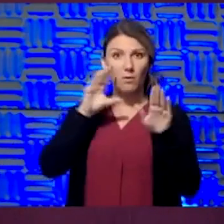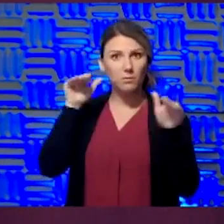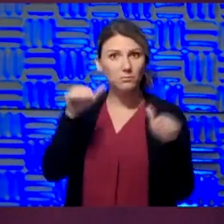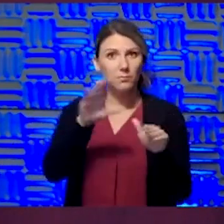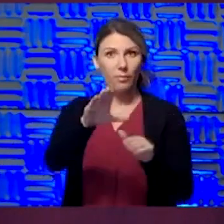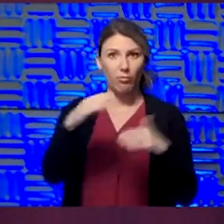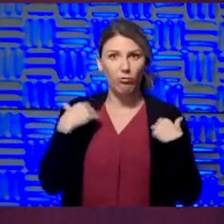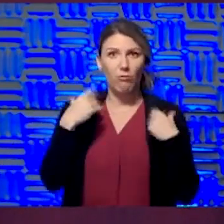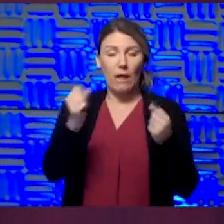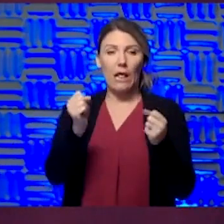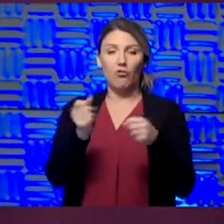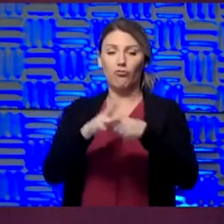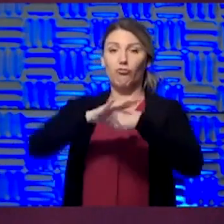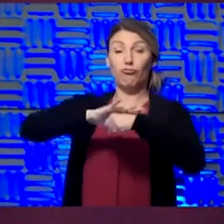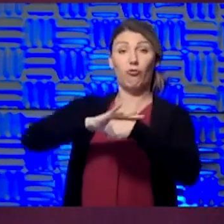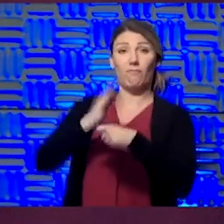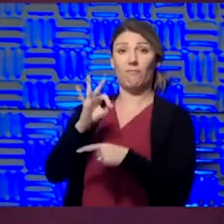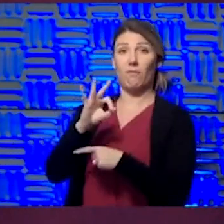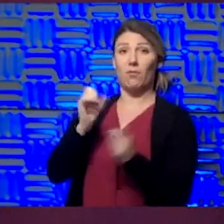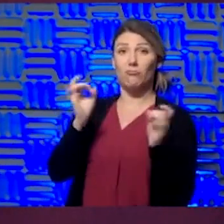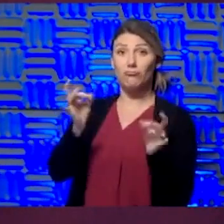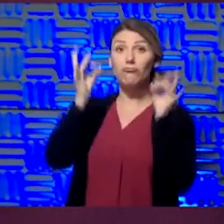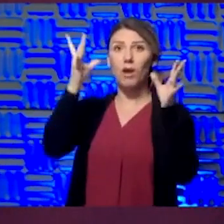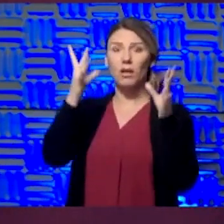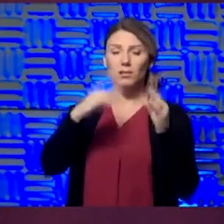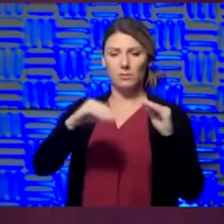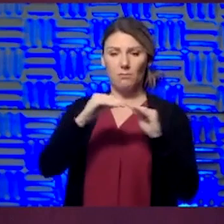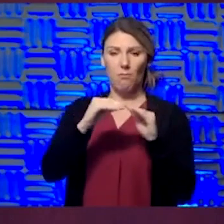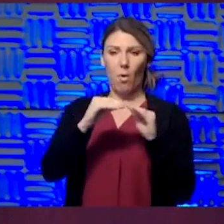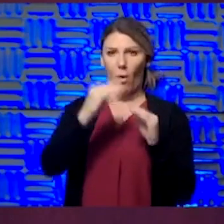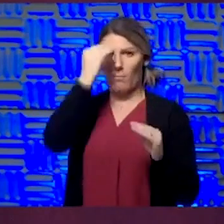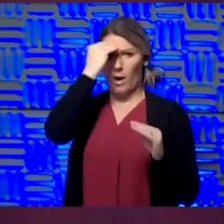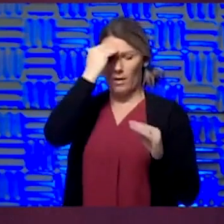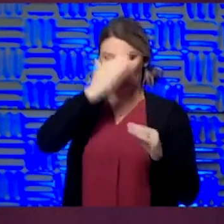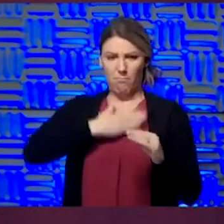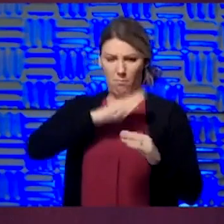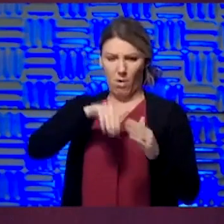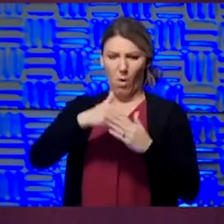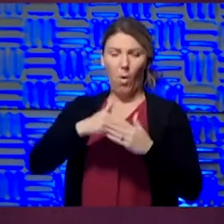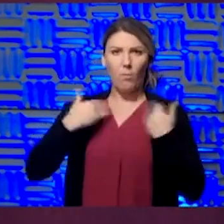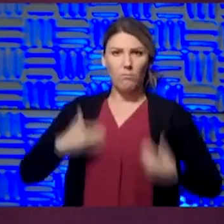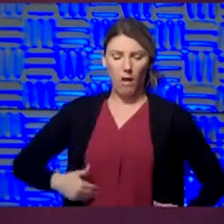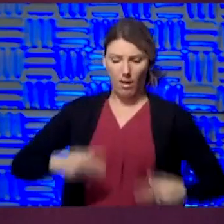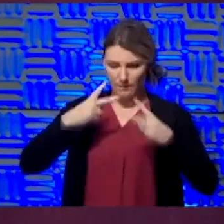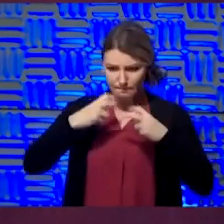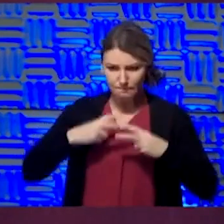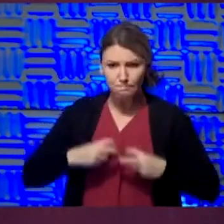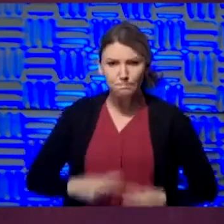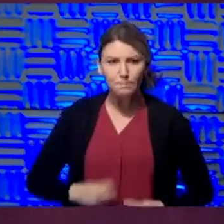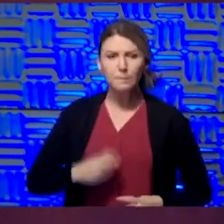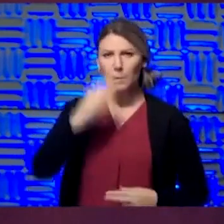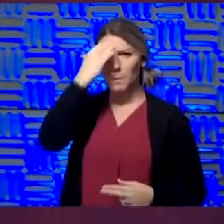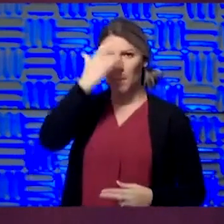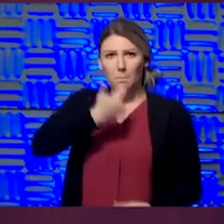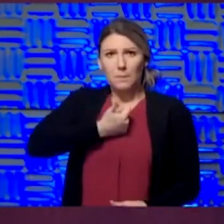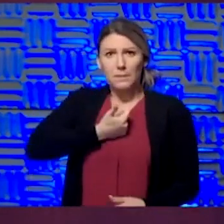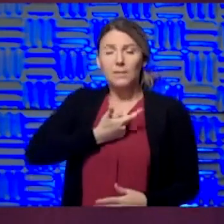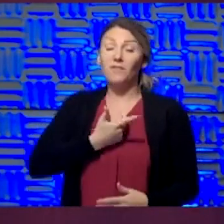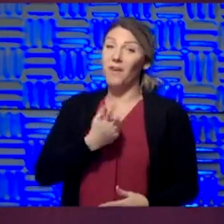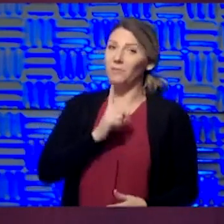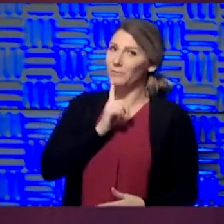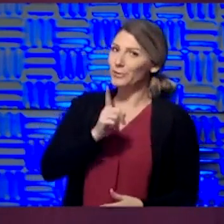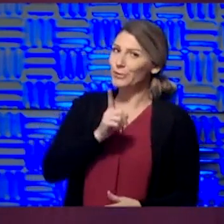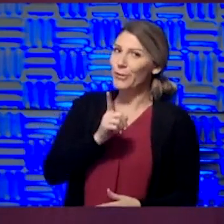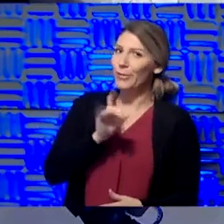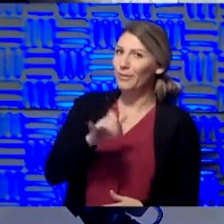has brought more awareness to your whole body health and taking care of yourselves. I'm sure that may have some role to